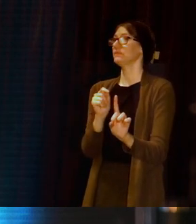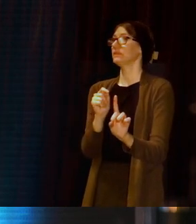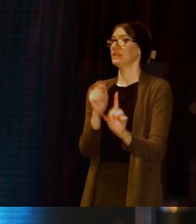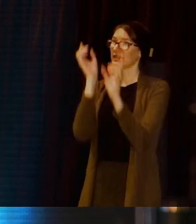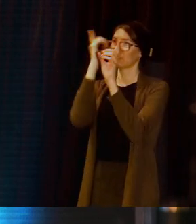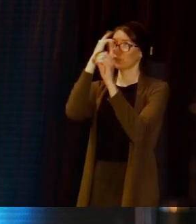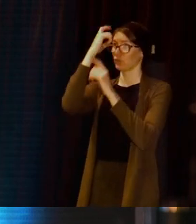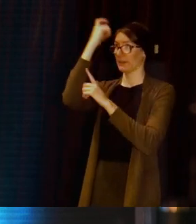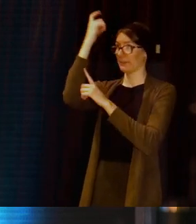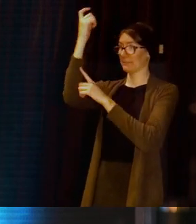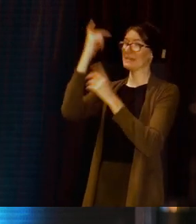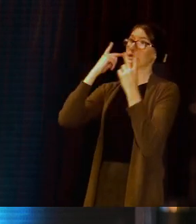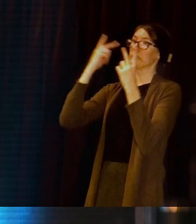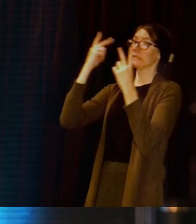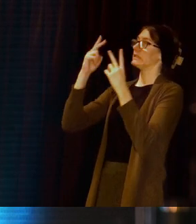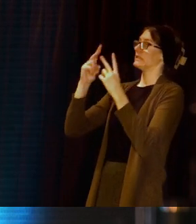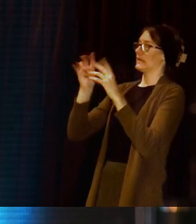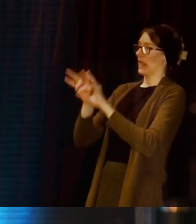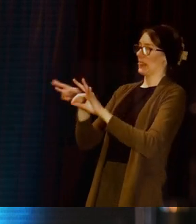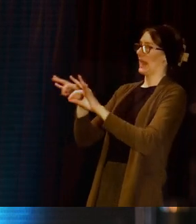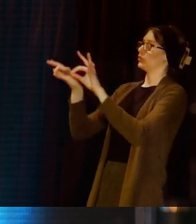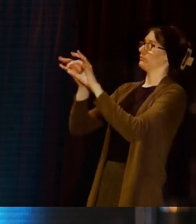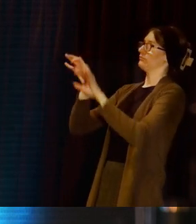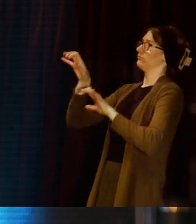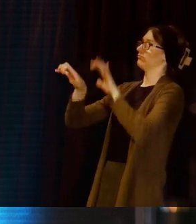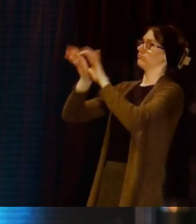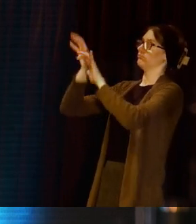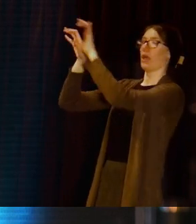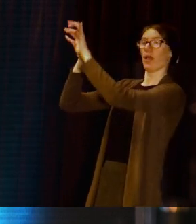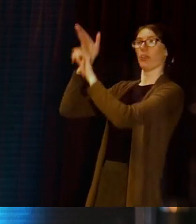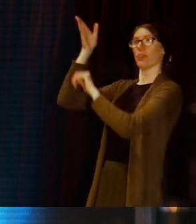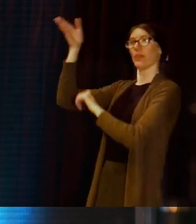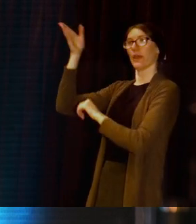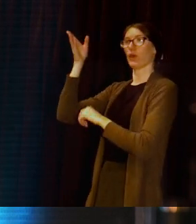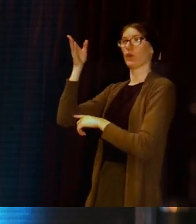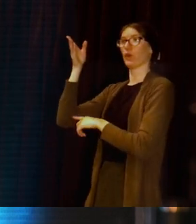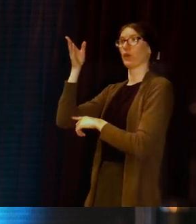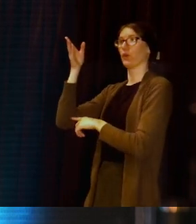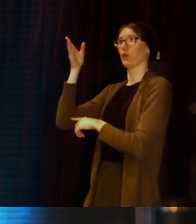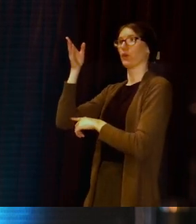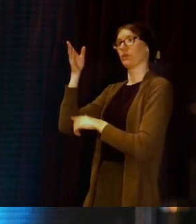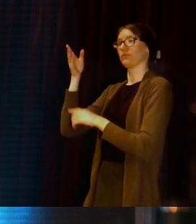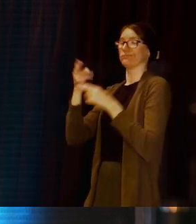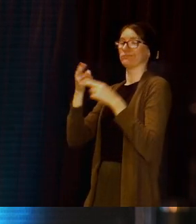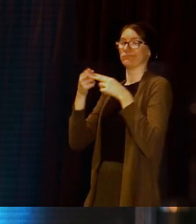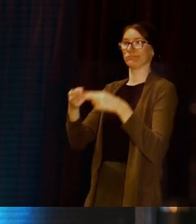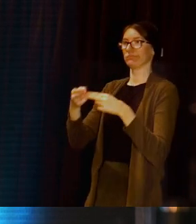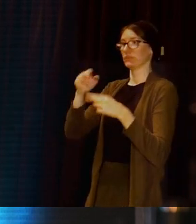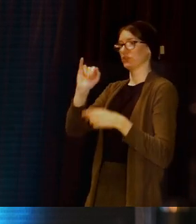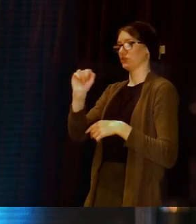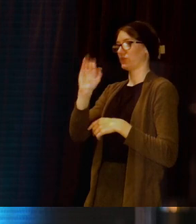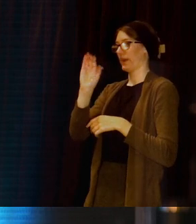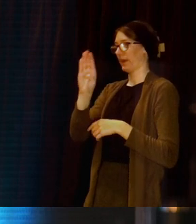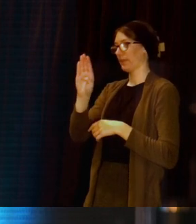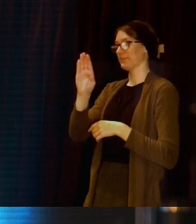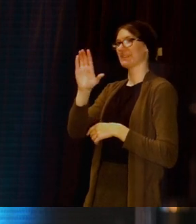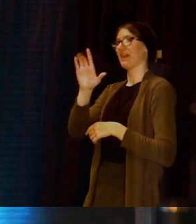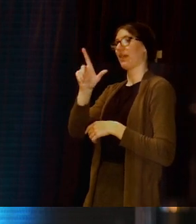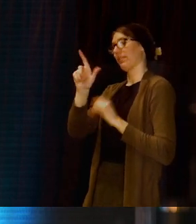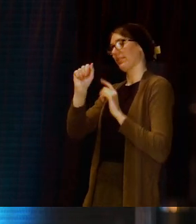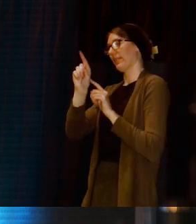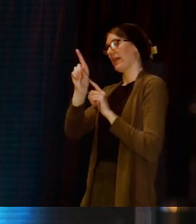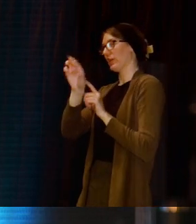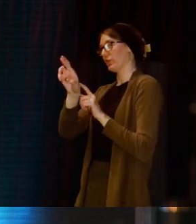a dream, and in the dream he sees this ladder going up to God. And it's there on the ladder. We've termed it Jacob's ladder. But seeing